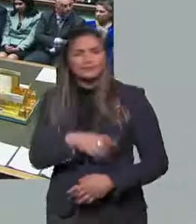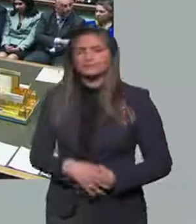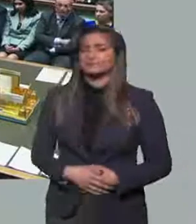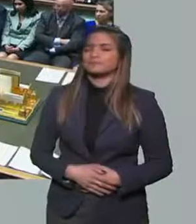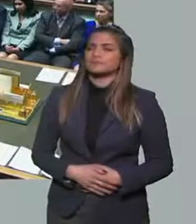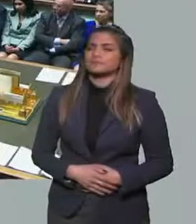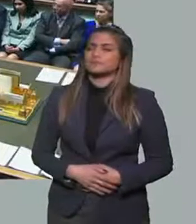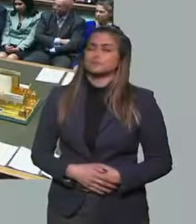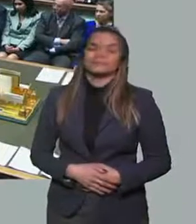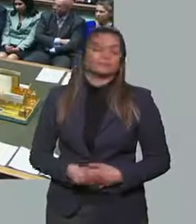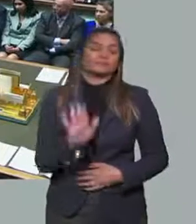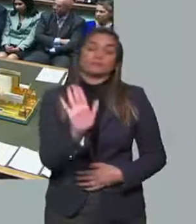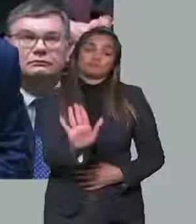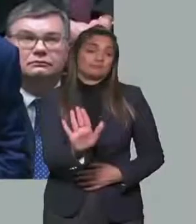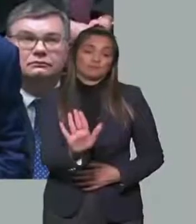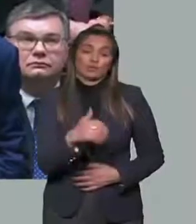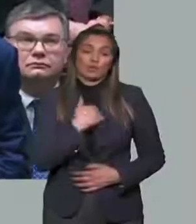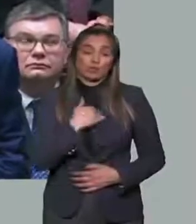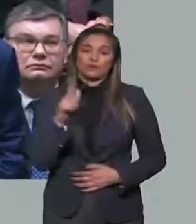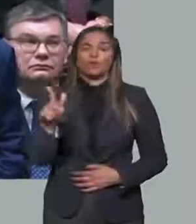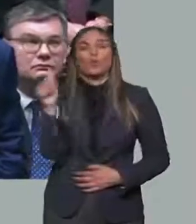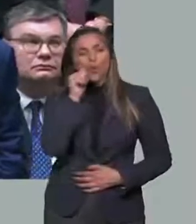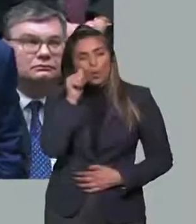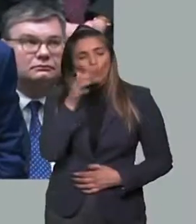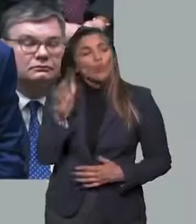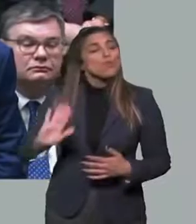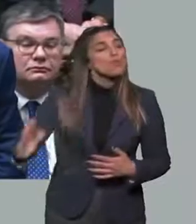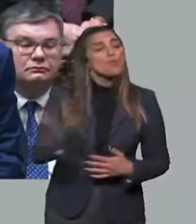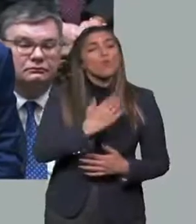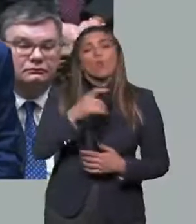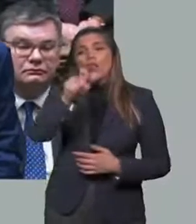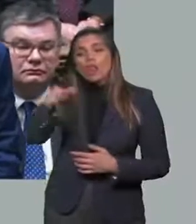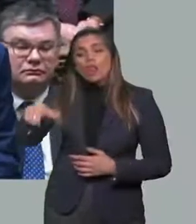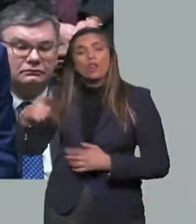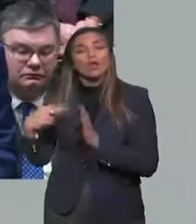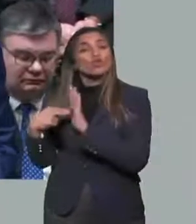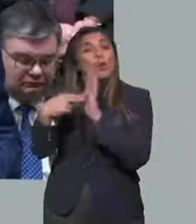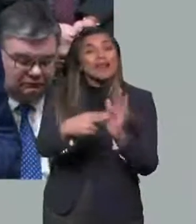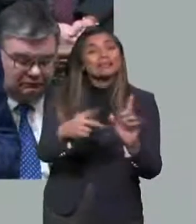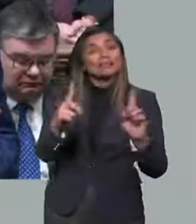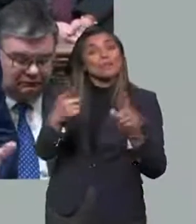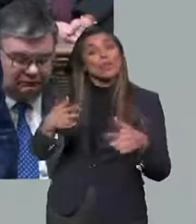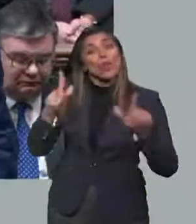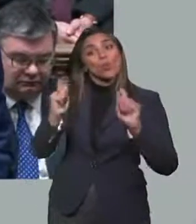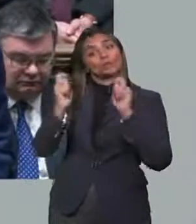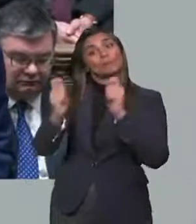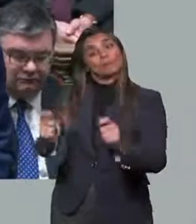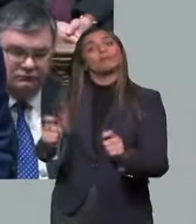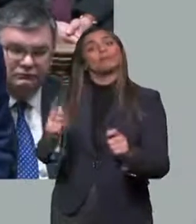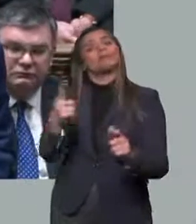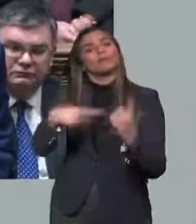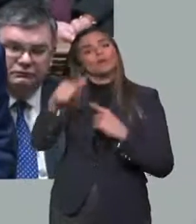the Honourable Lady knows full well all individuals nominated for a peerage are done so in recognition of what their contribution is to